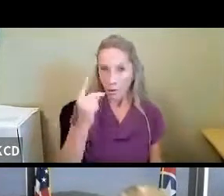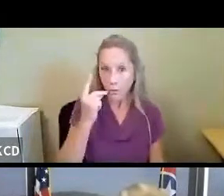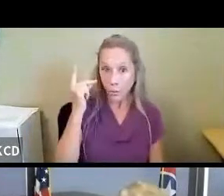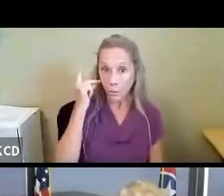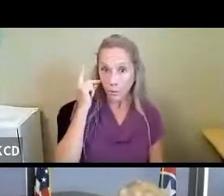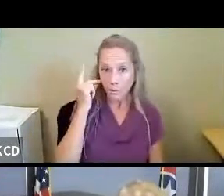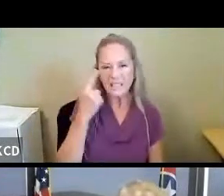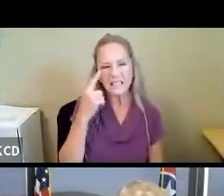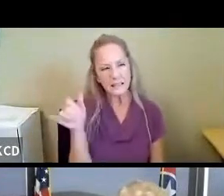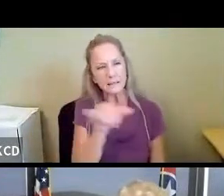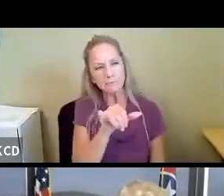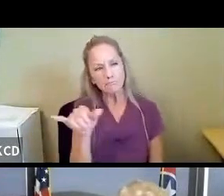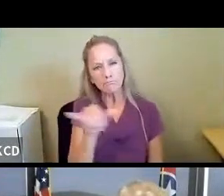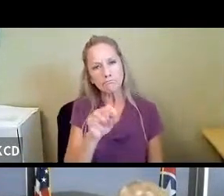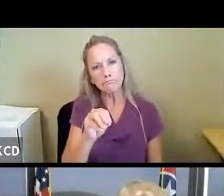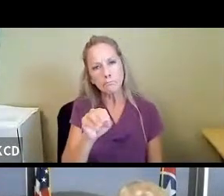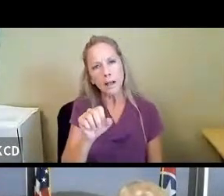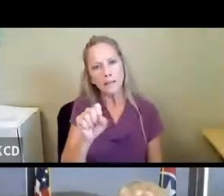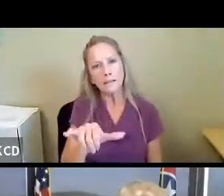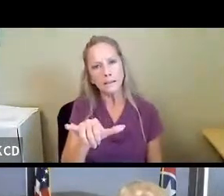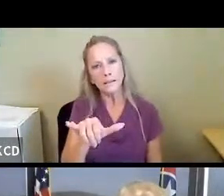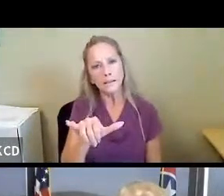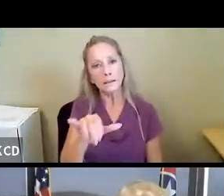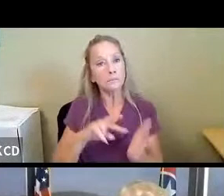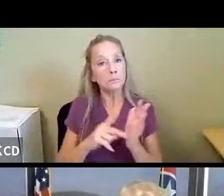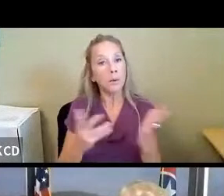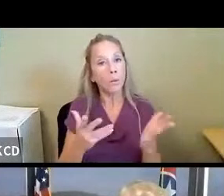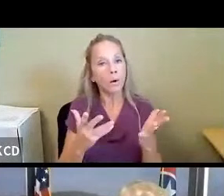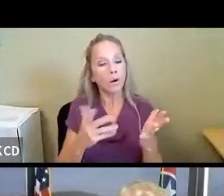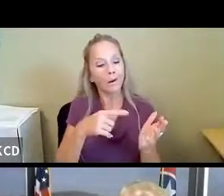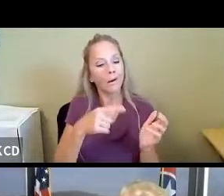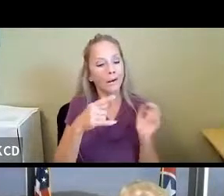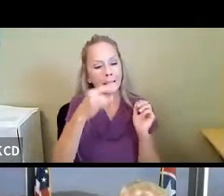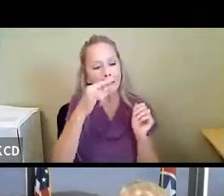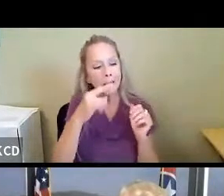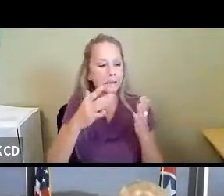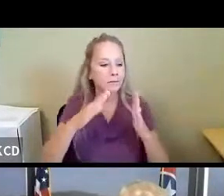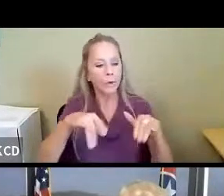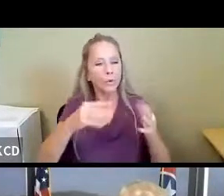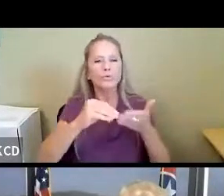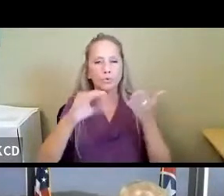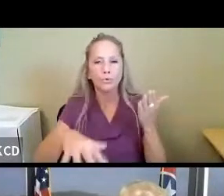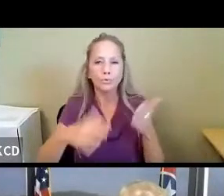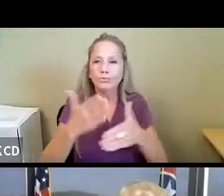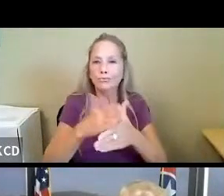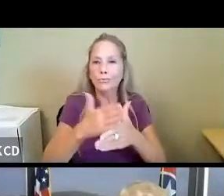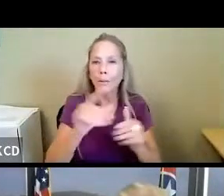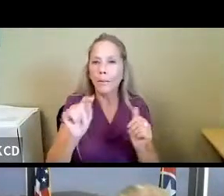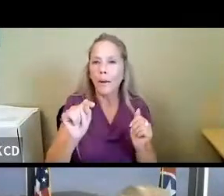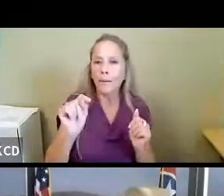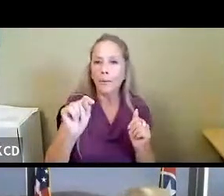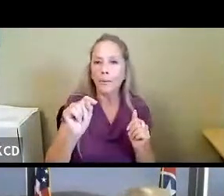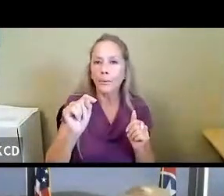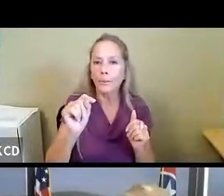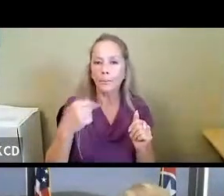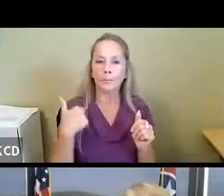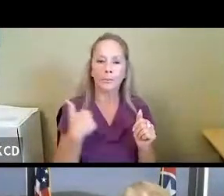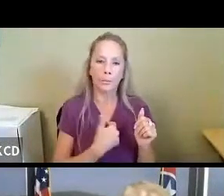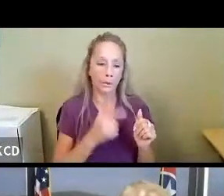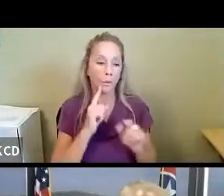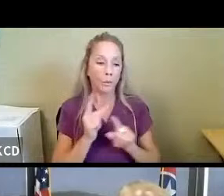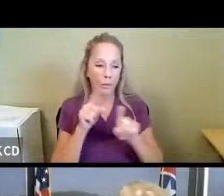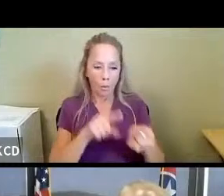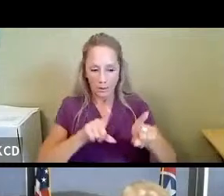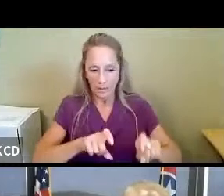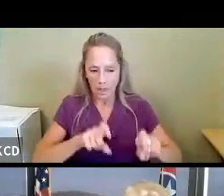in style to Massey's, meaning communal bathrooms. It's more of an old style dorm. And we're going to go in there with pooled saliva testing. And